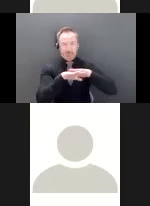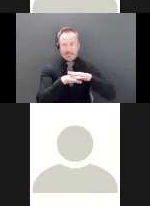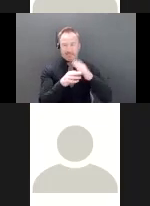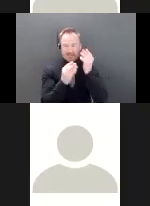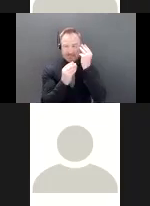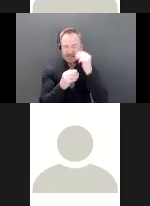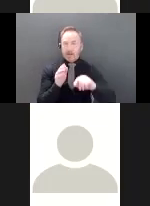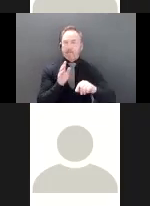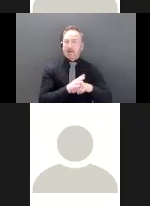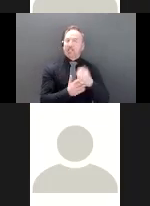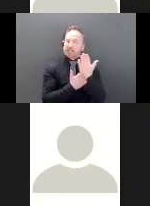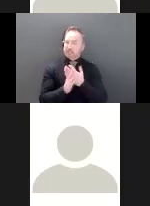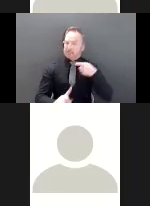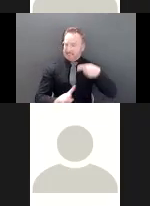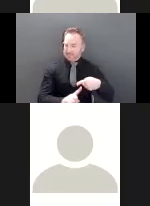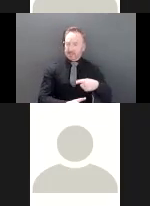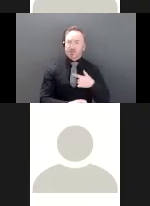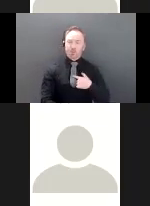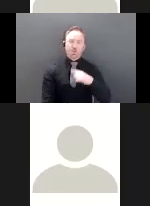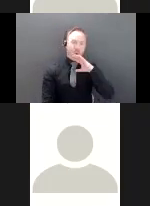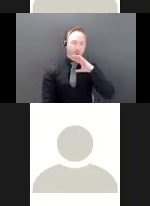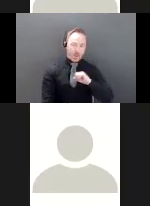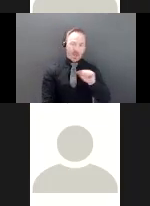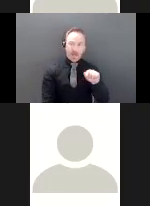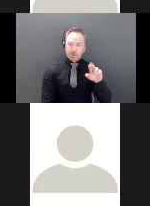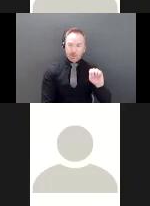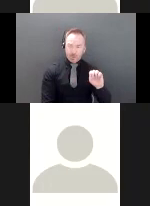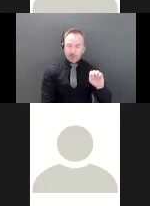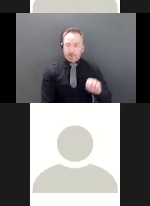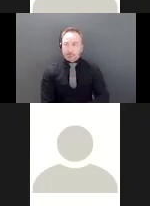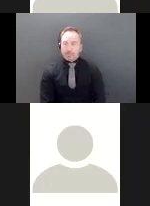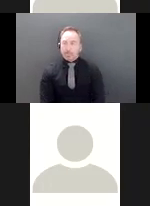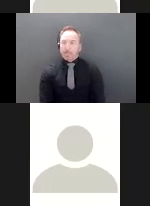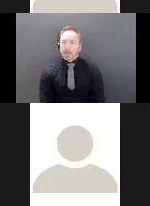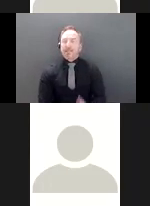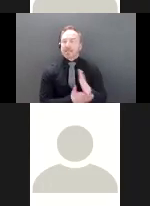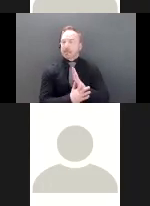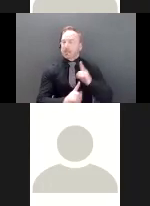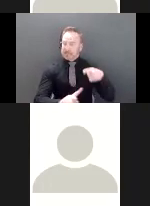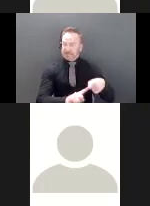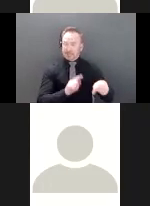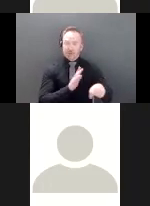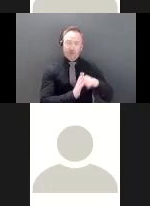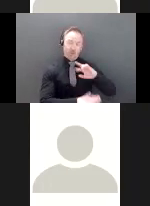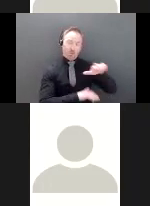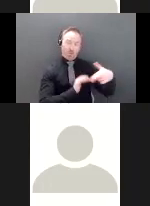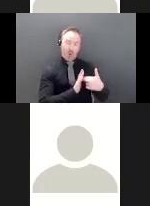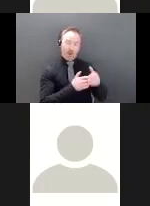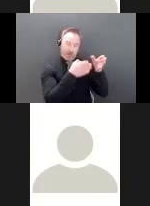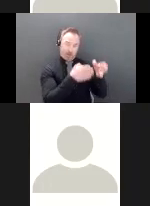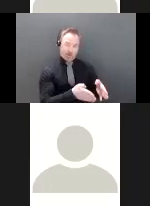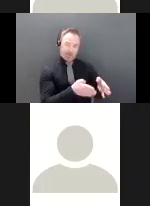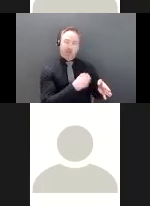elder abuse. And some of those focus specifically on, a caregiver role. So these are ones that